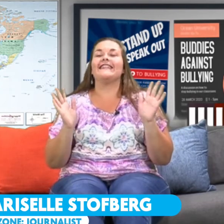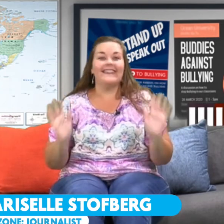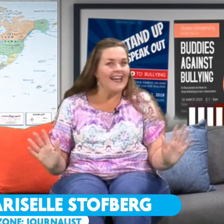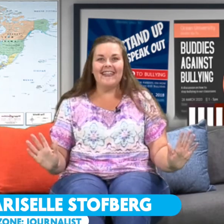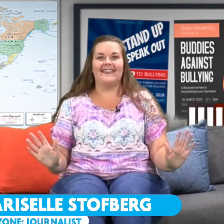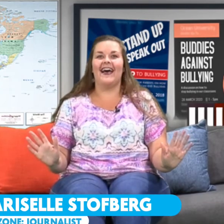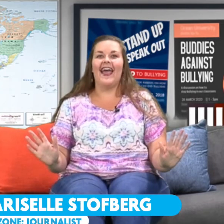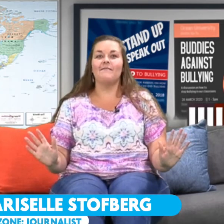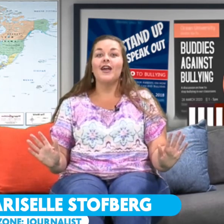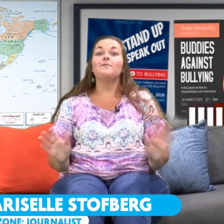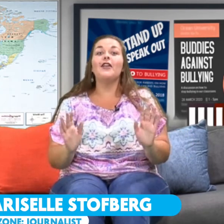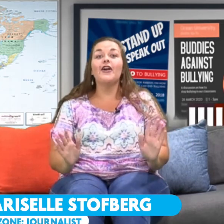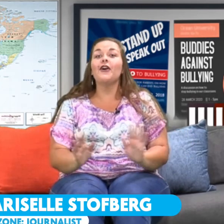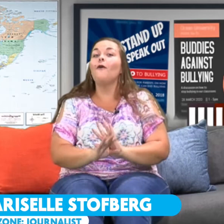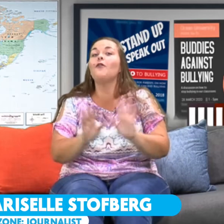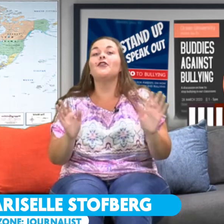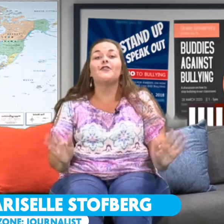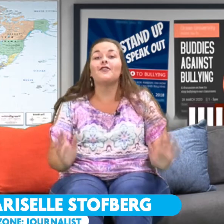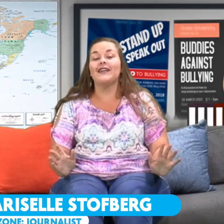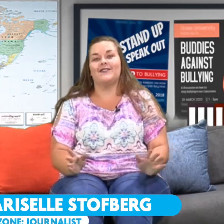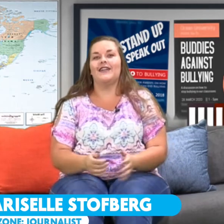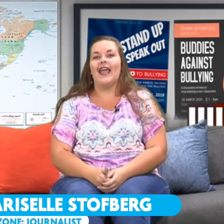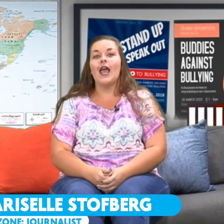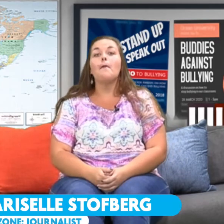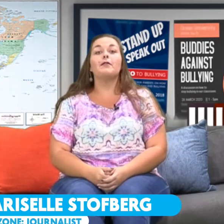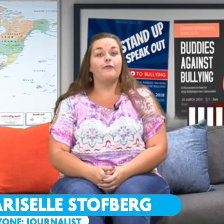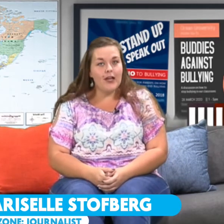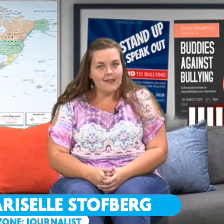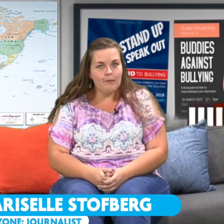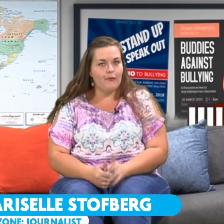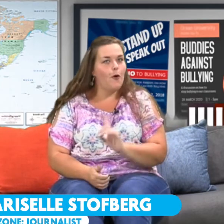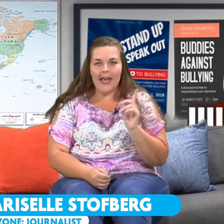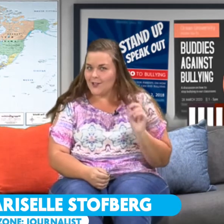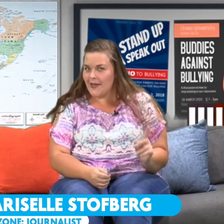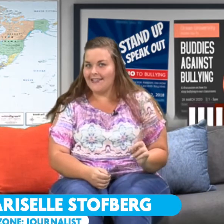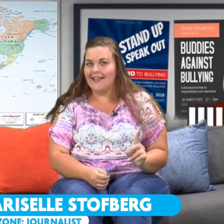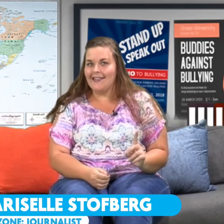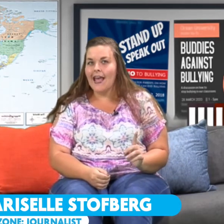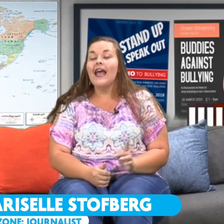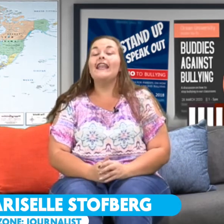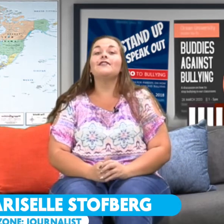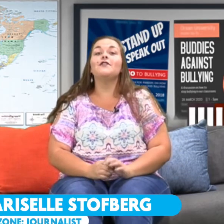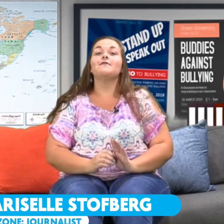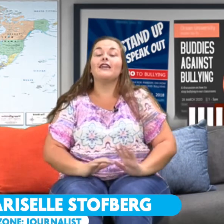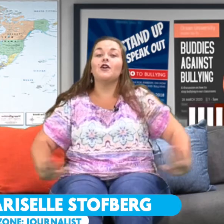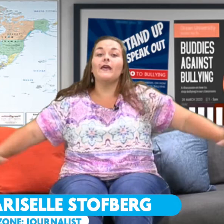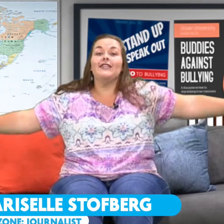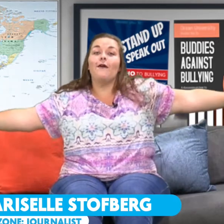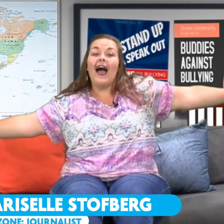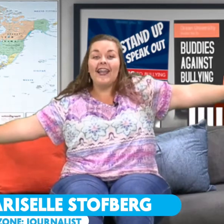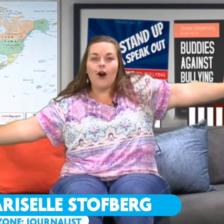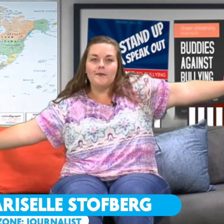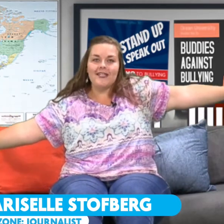as excited as I am to be learning all the new things today. But first, before we get too excited, let's first make sure we